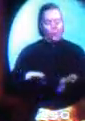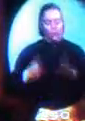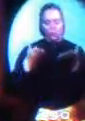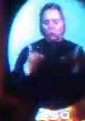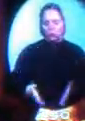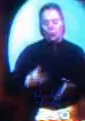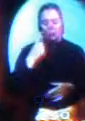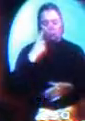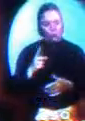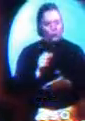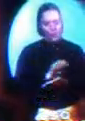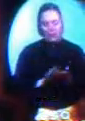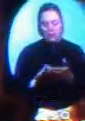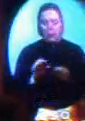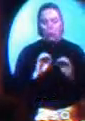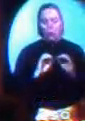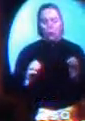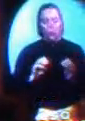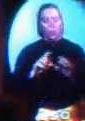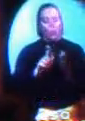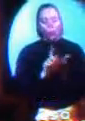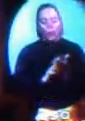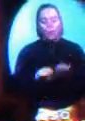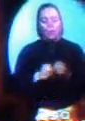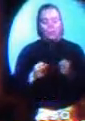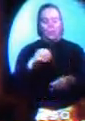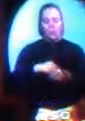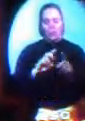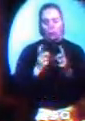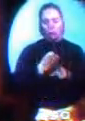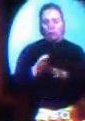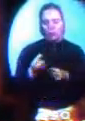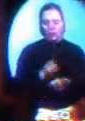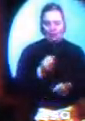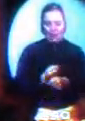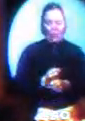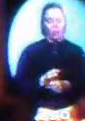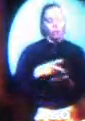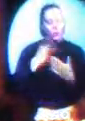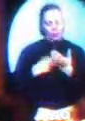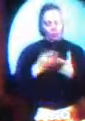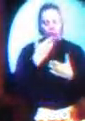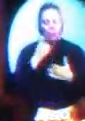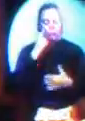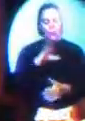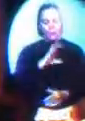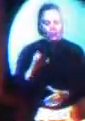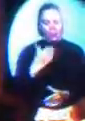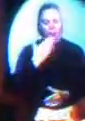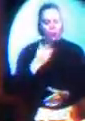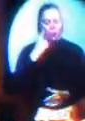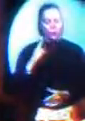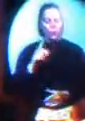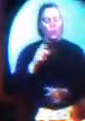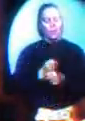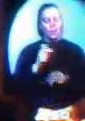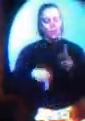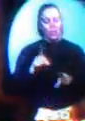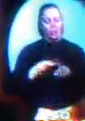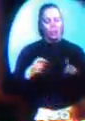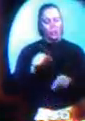law has been broken. This program is for our country. This program is for foreign workers. In fact, Mr. Speaker, some say it is the best foreign aid